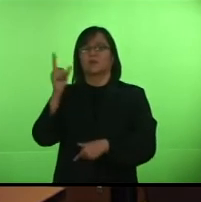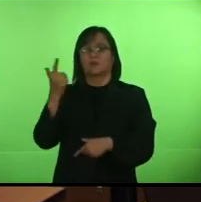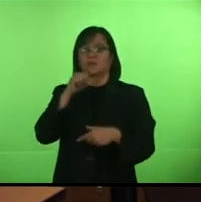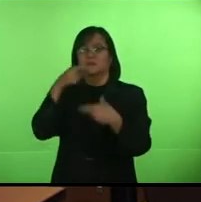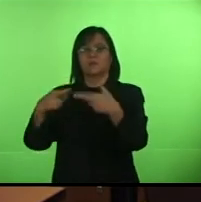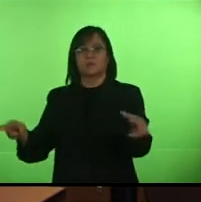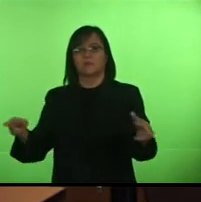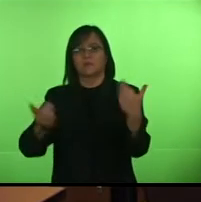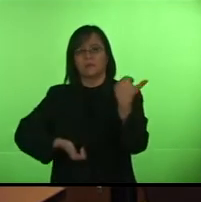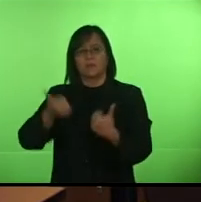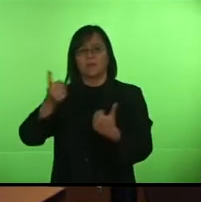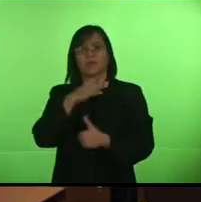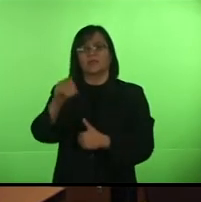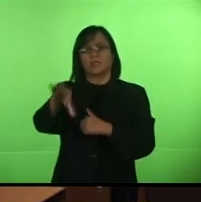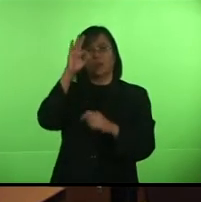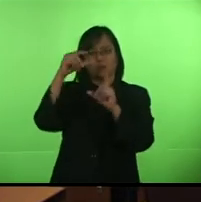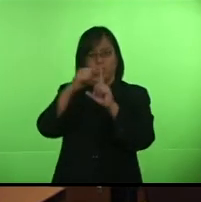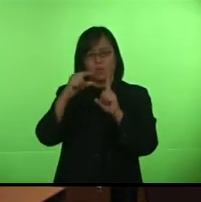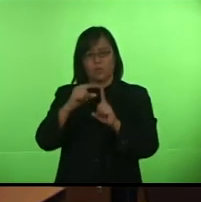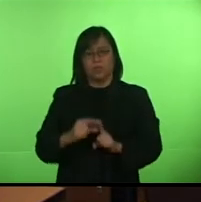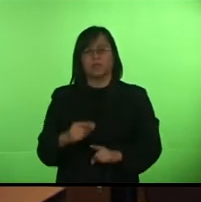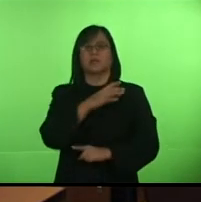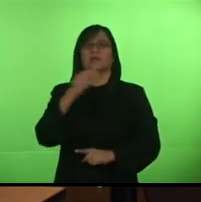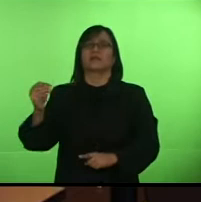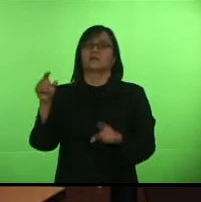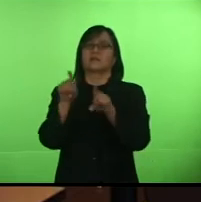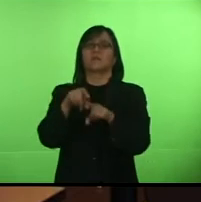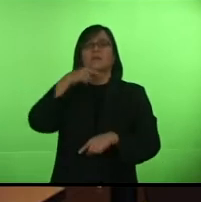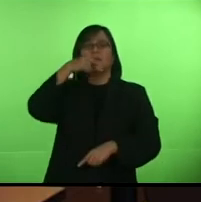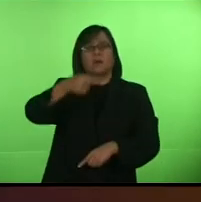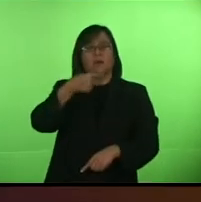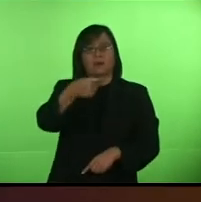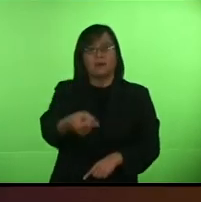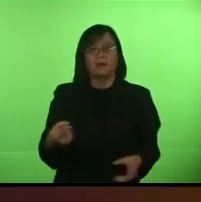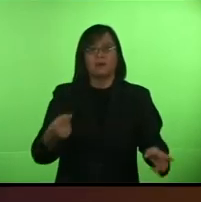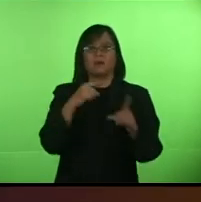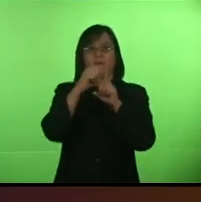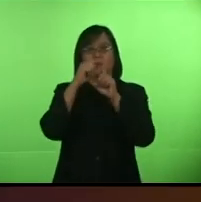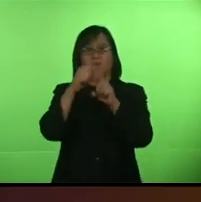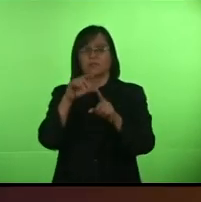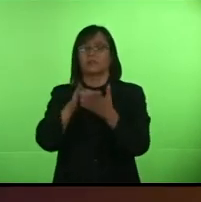okay, and the choice of words that you use, and also the pronunciation is also important.